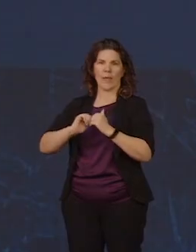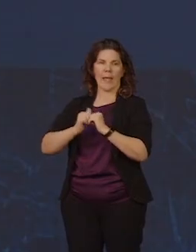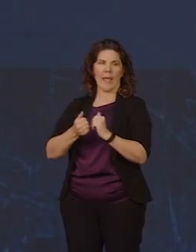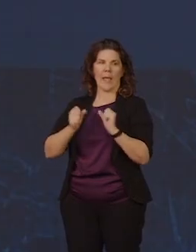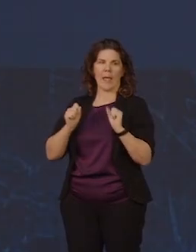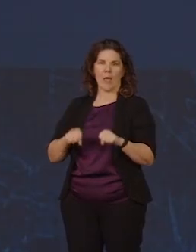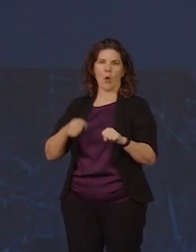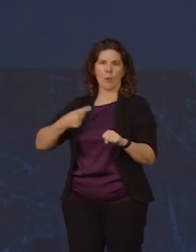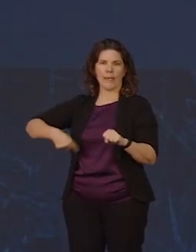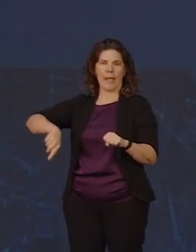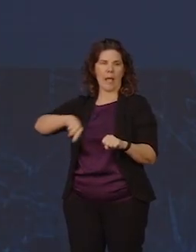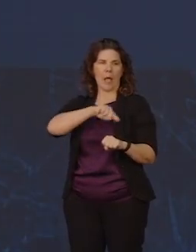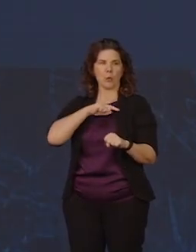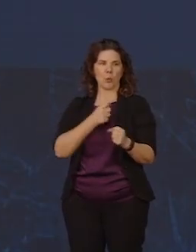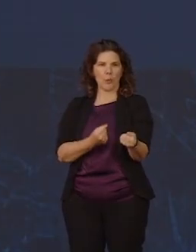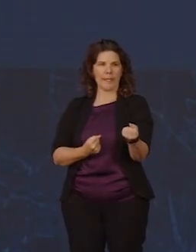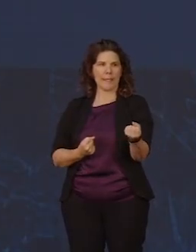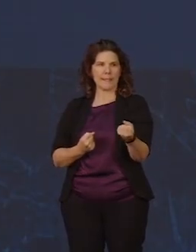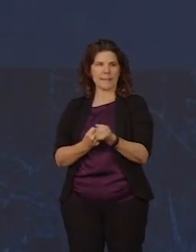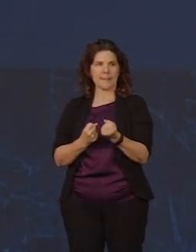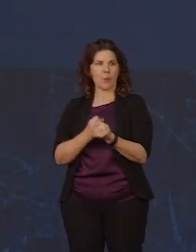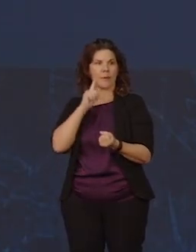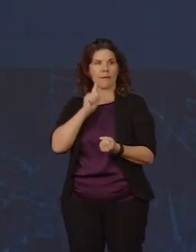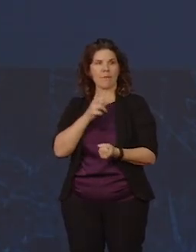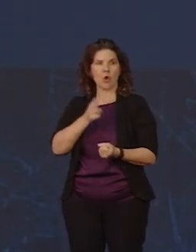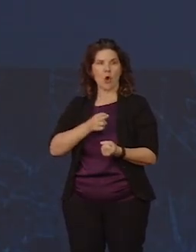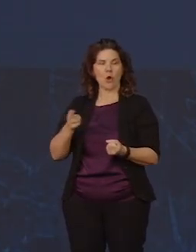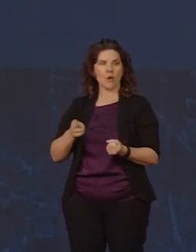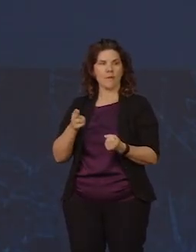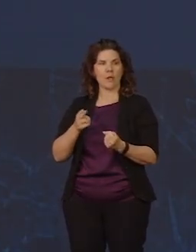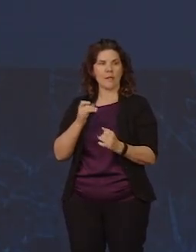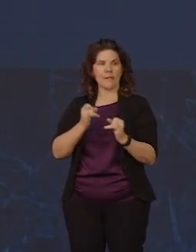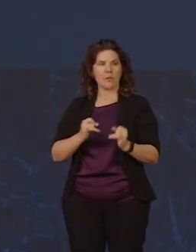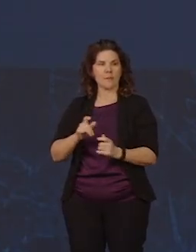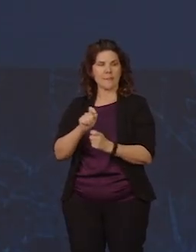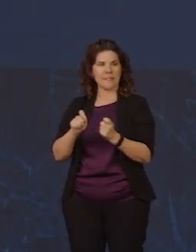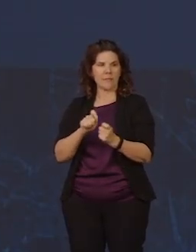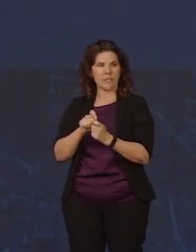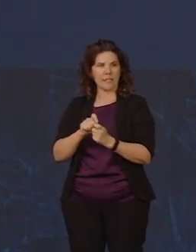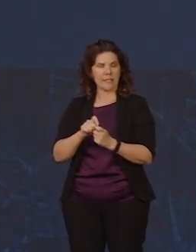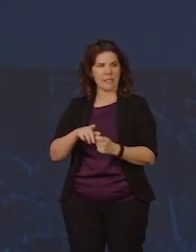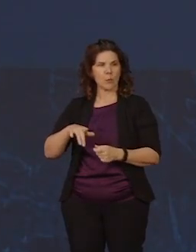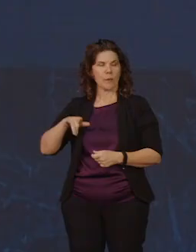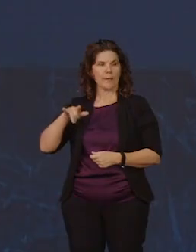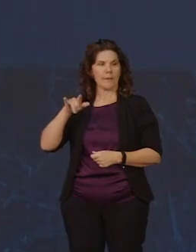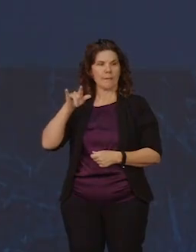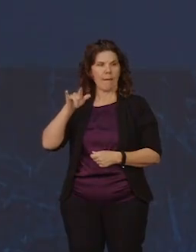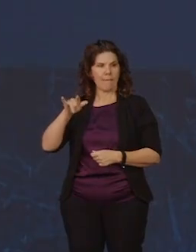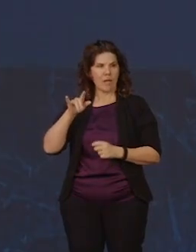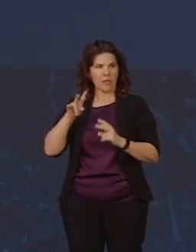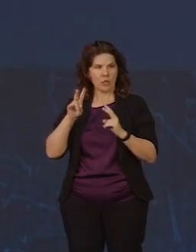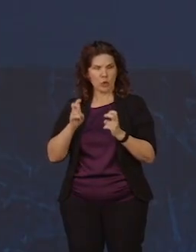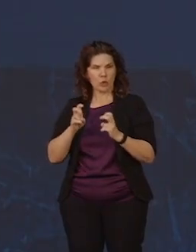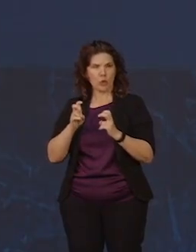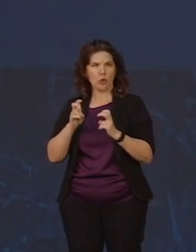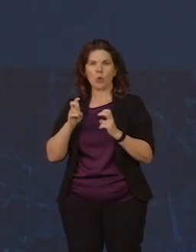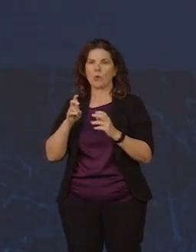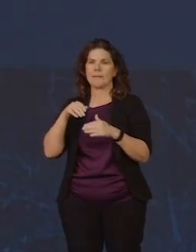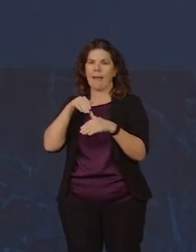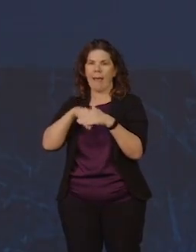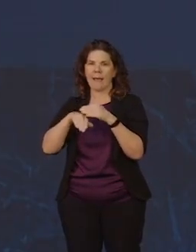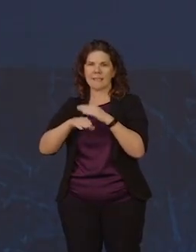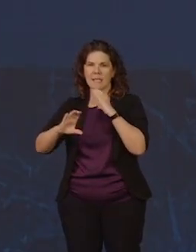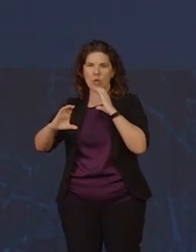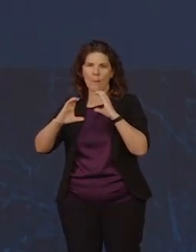How can we support deaf and hard of hearing individuals specifically with like aviation issues, like accessing